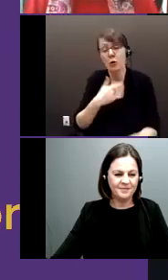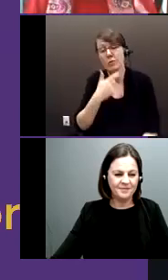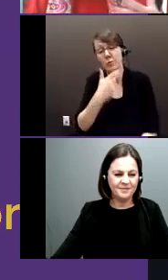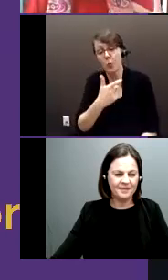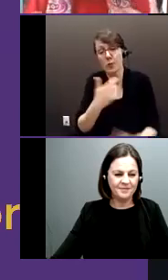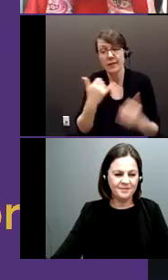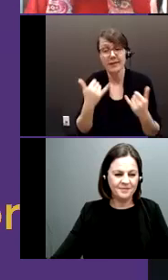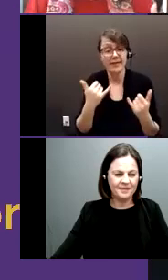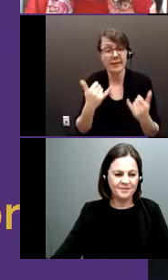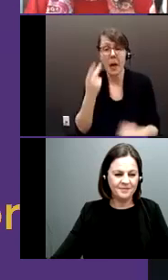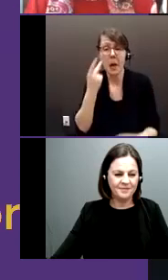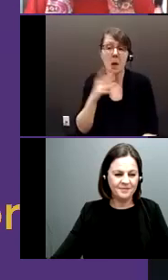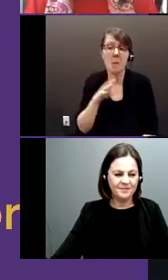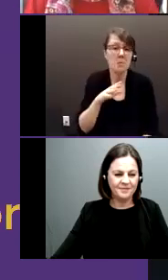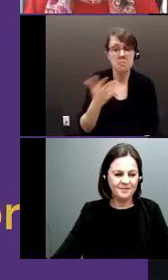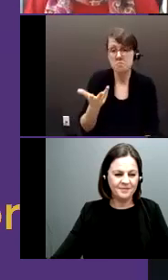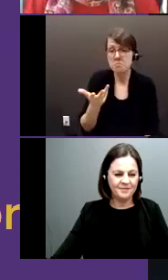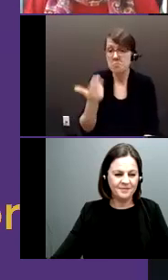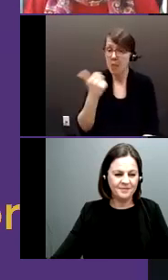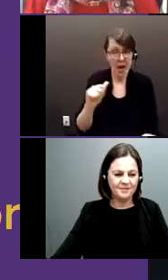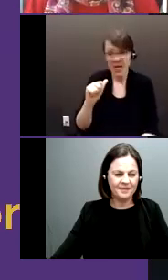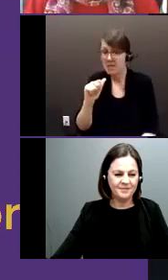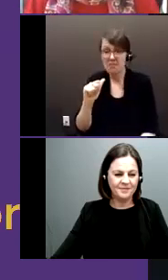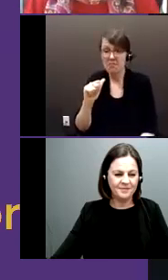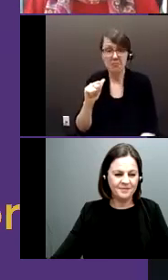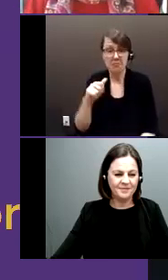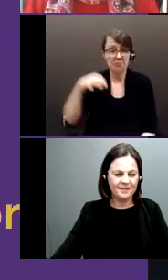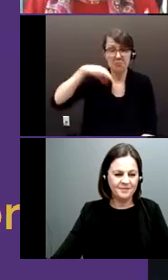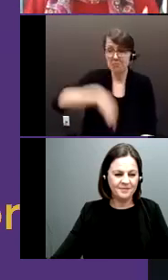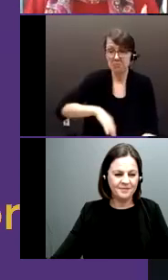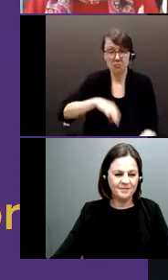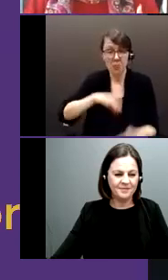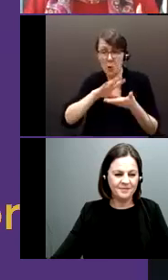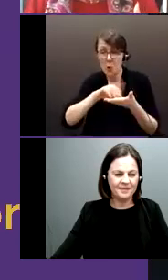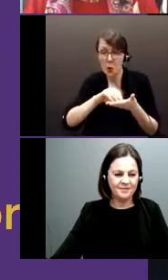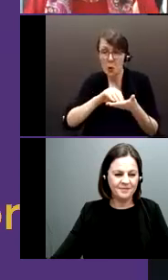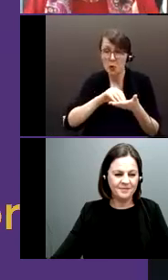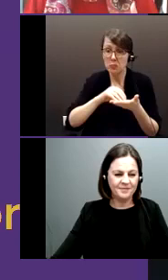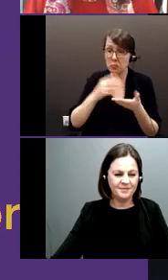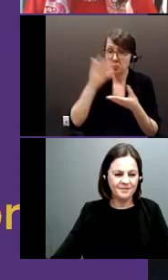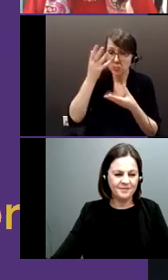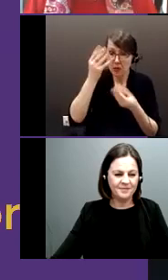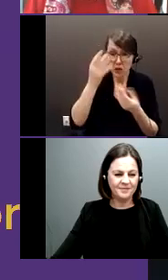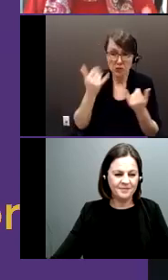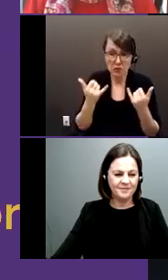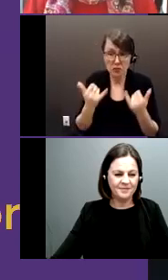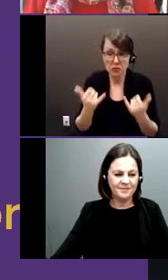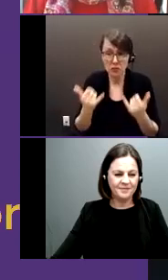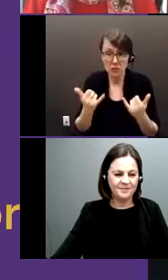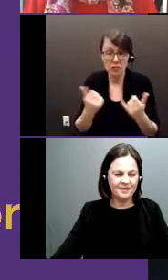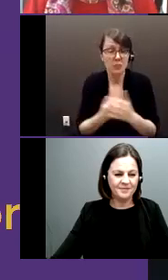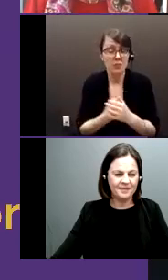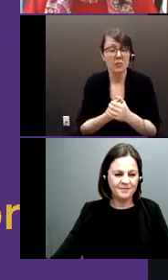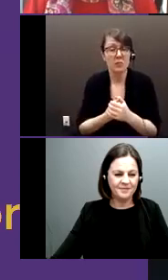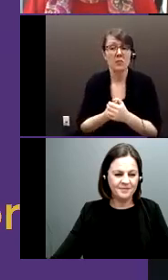perhaps see if there's something that they might be able to learn that might perhaps make their